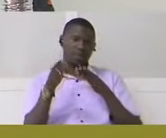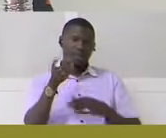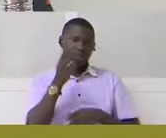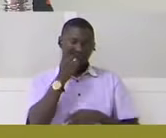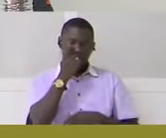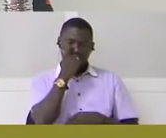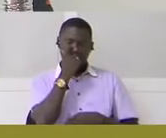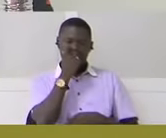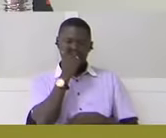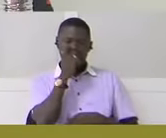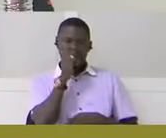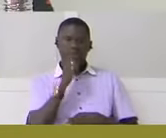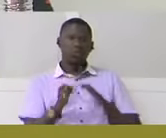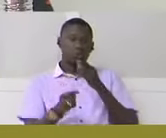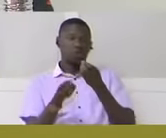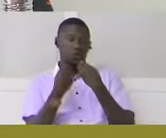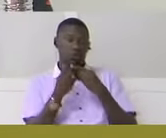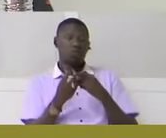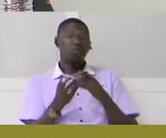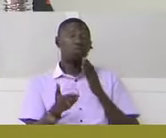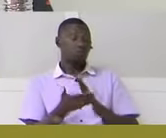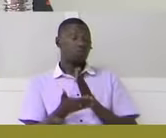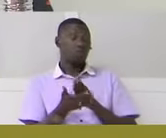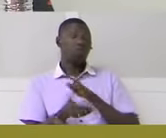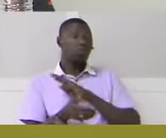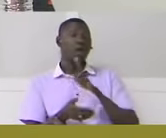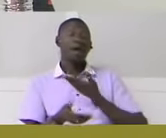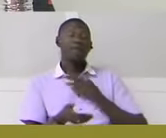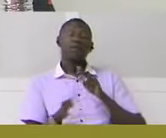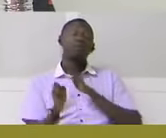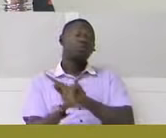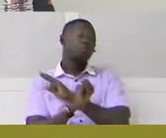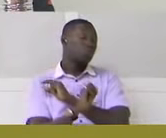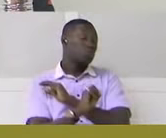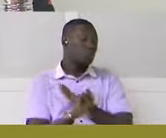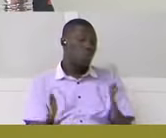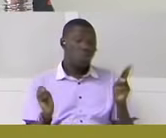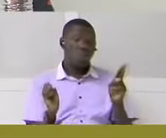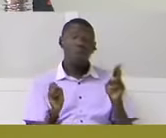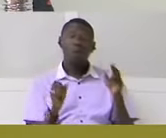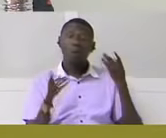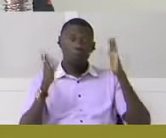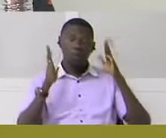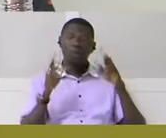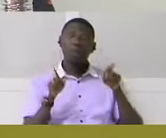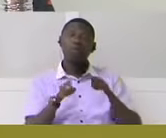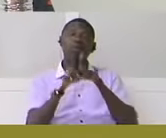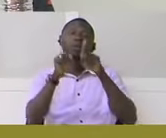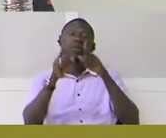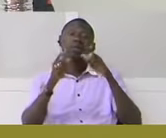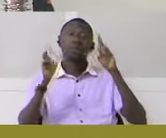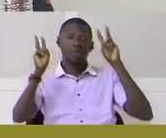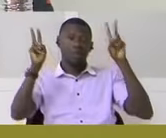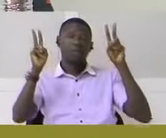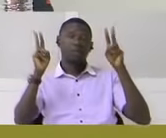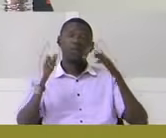You told us, obviously, you had no problems with Yaya Jame. Ita fongo ni mfoko. Ita ni Yaya Jame mankole ya kusoto de. And that is why you have defended him